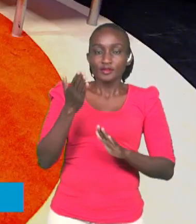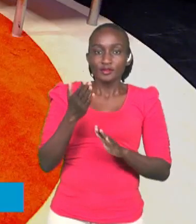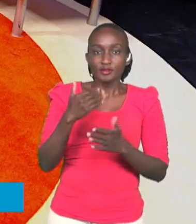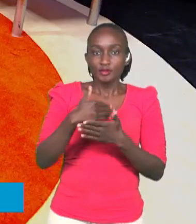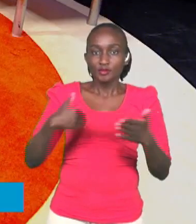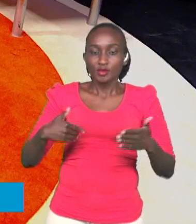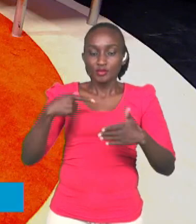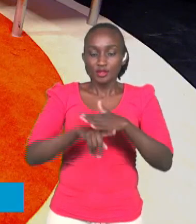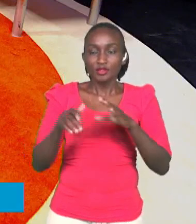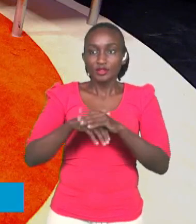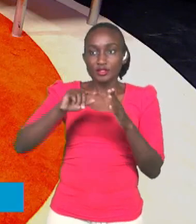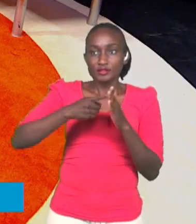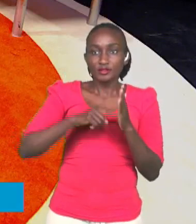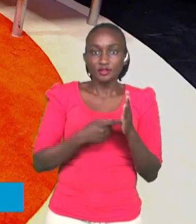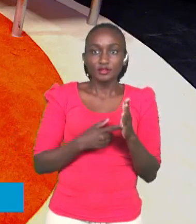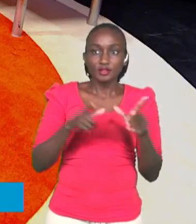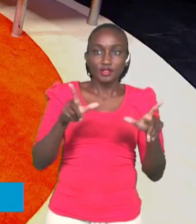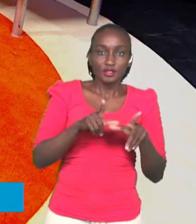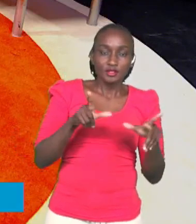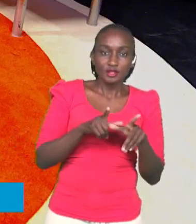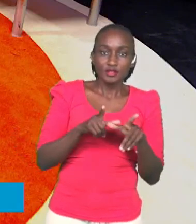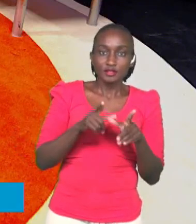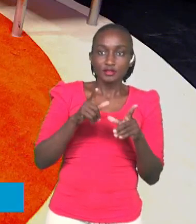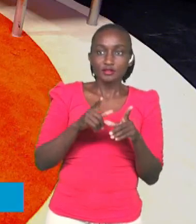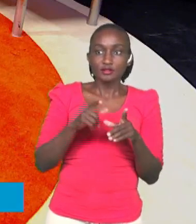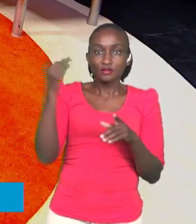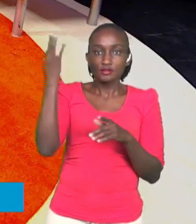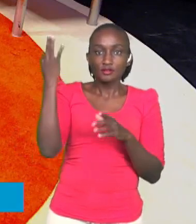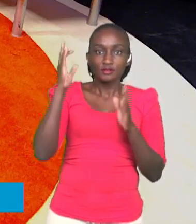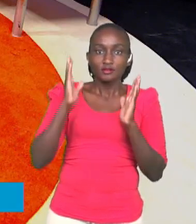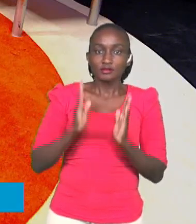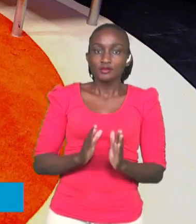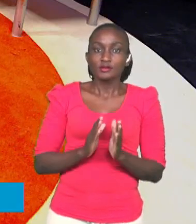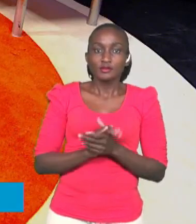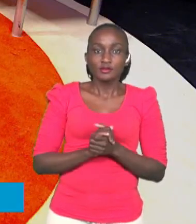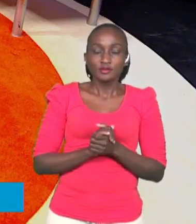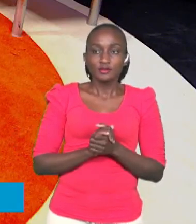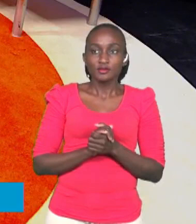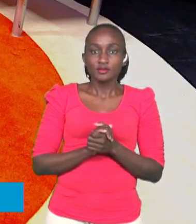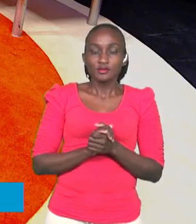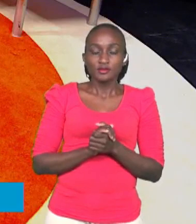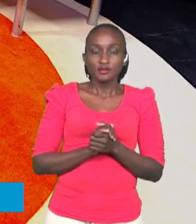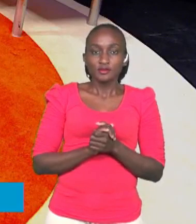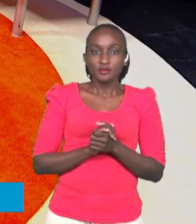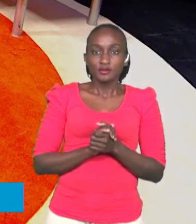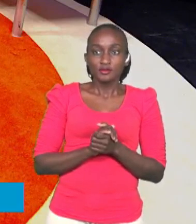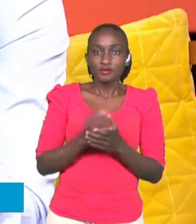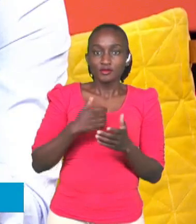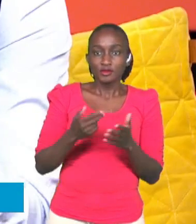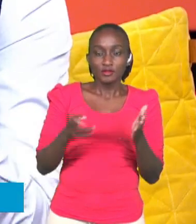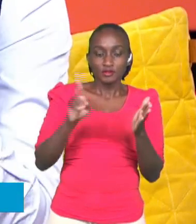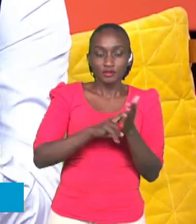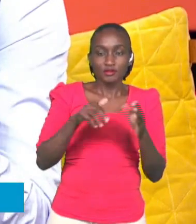nitty-gritties. Licensing of ministers of faith. Yes. Now, the current requirements, we have registration of the